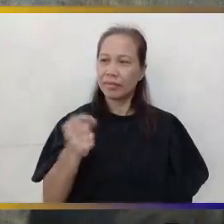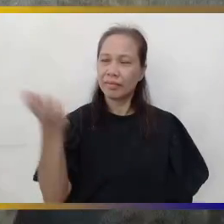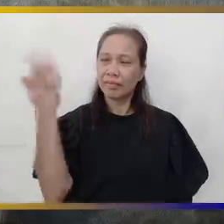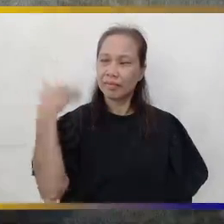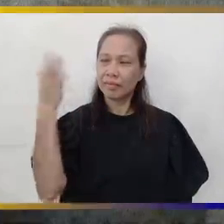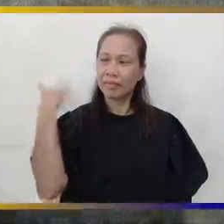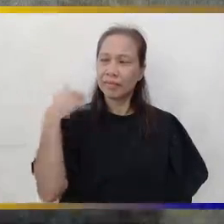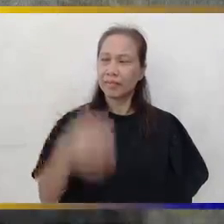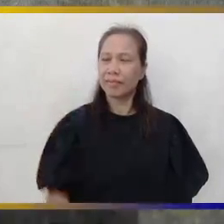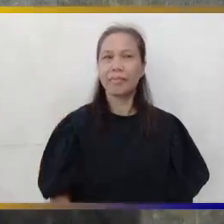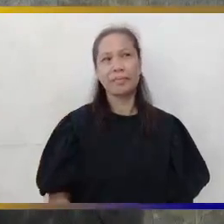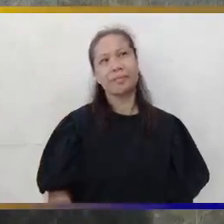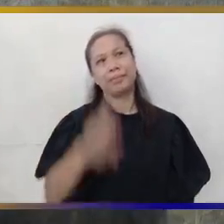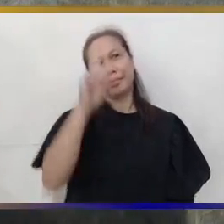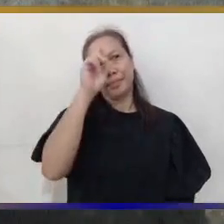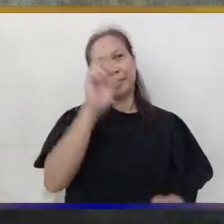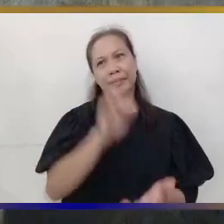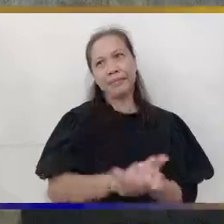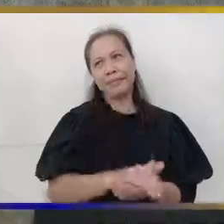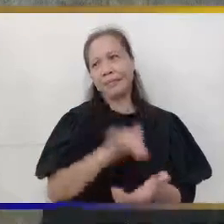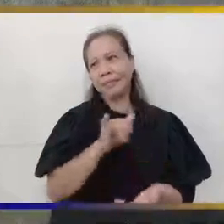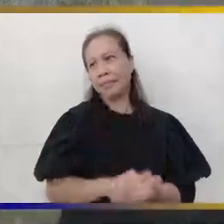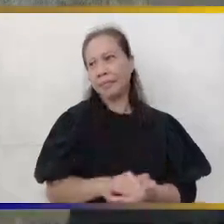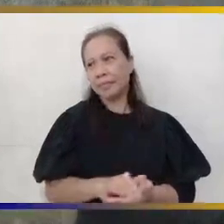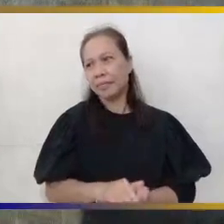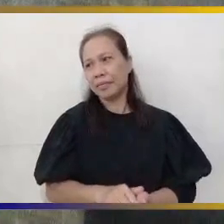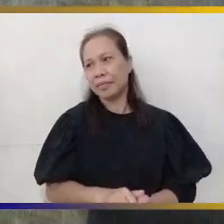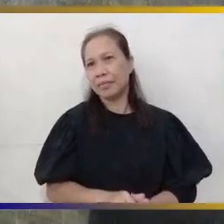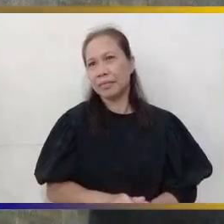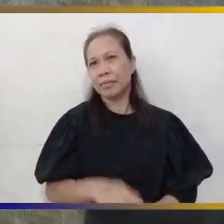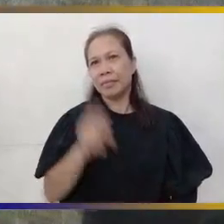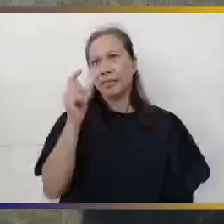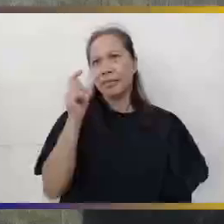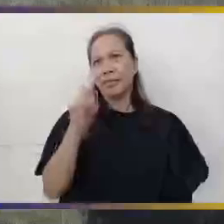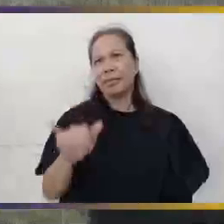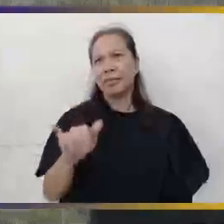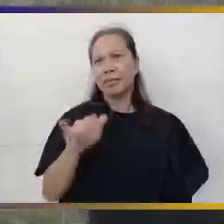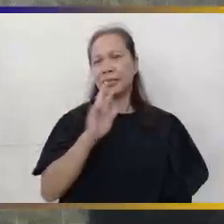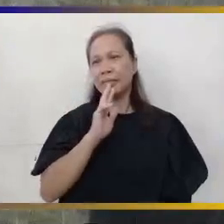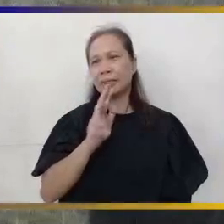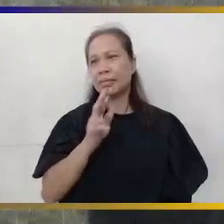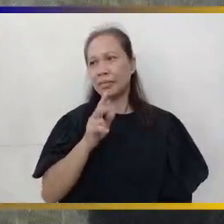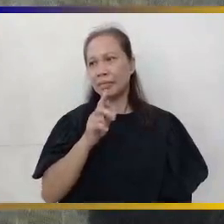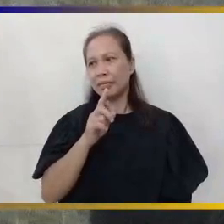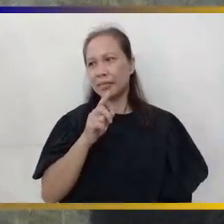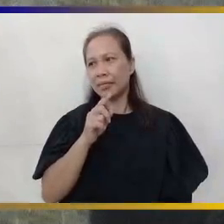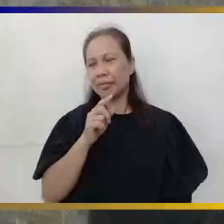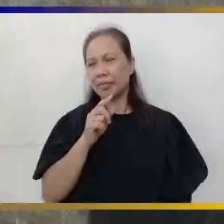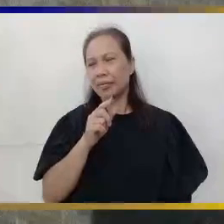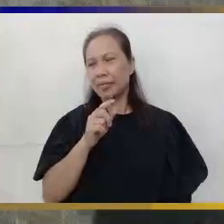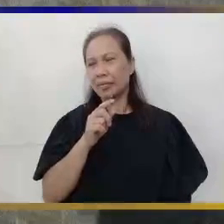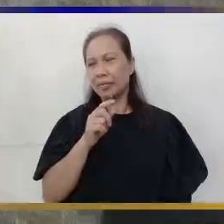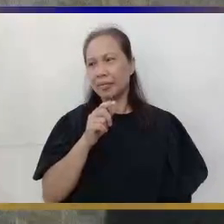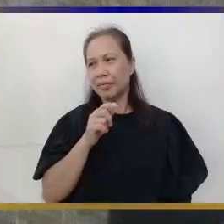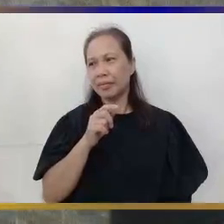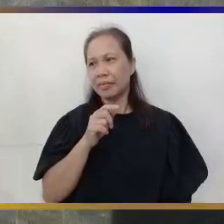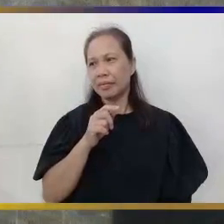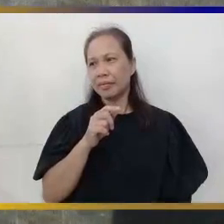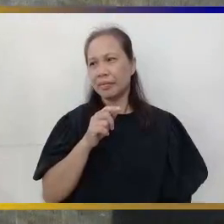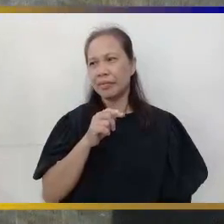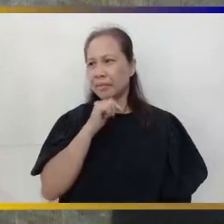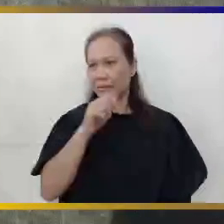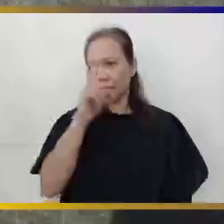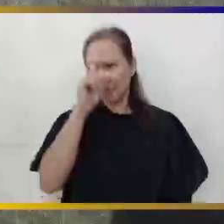days pinaniniwalaan po nila na sila Poy mga heathen In other words sila Poy walang diyos wala silang